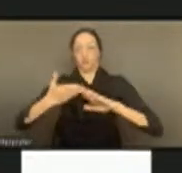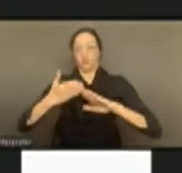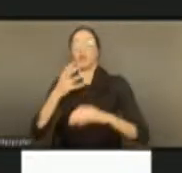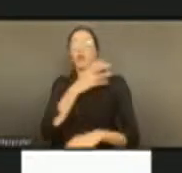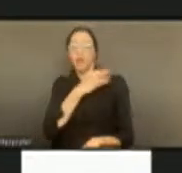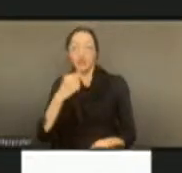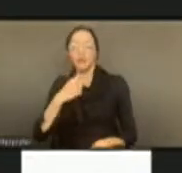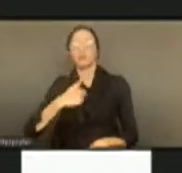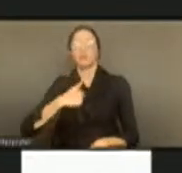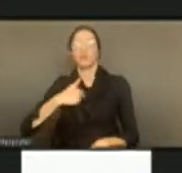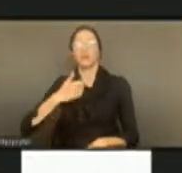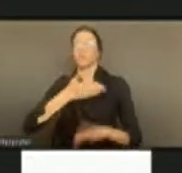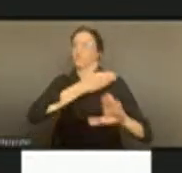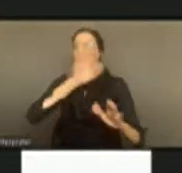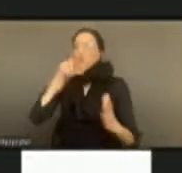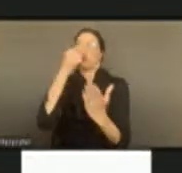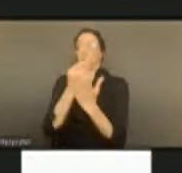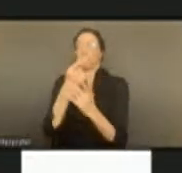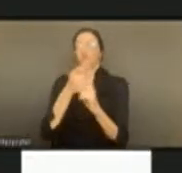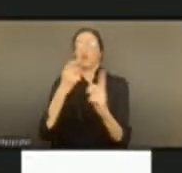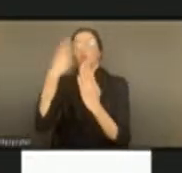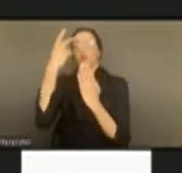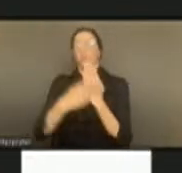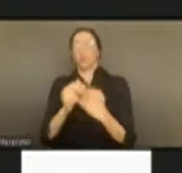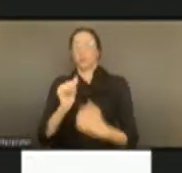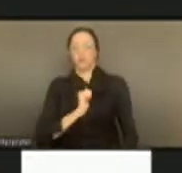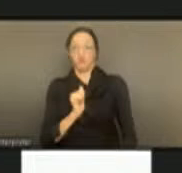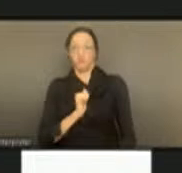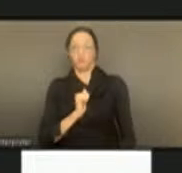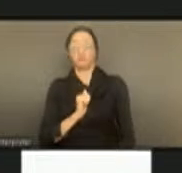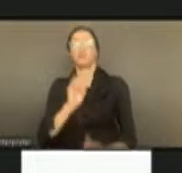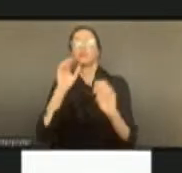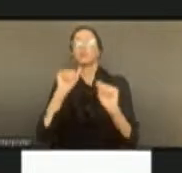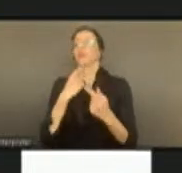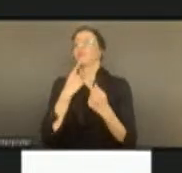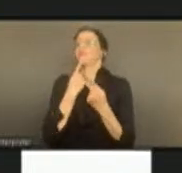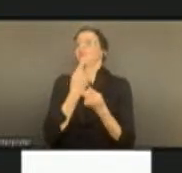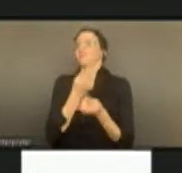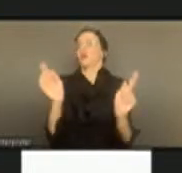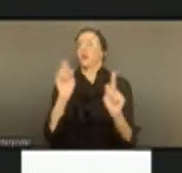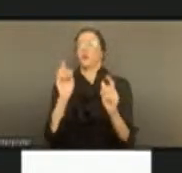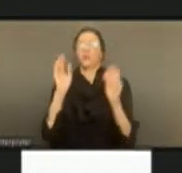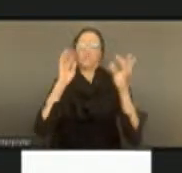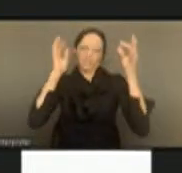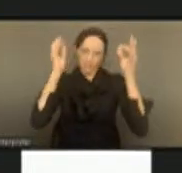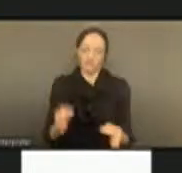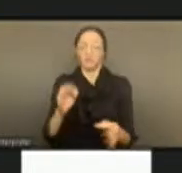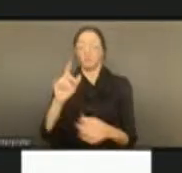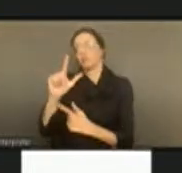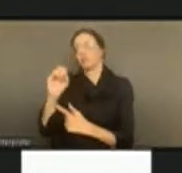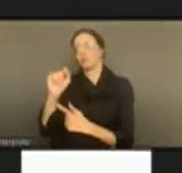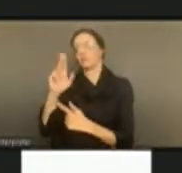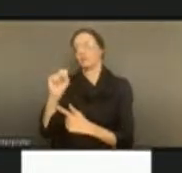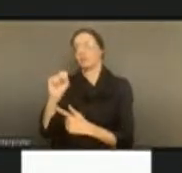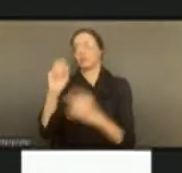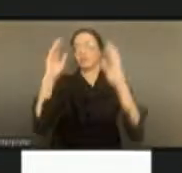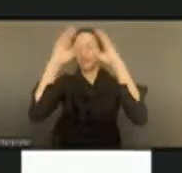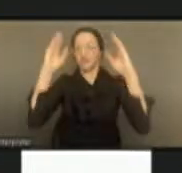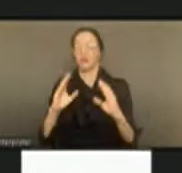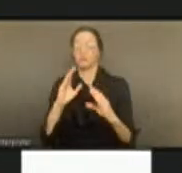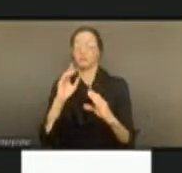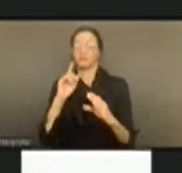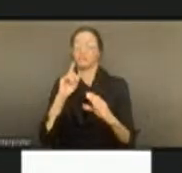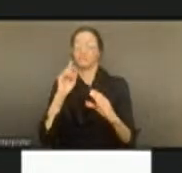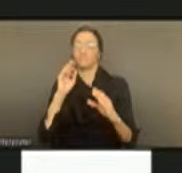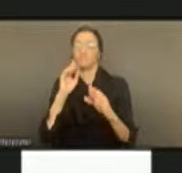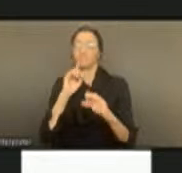I can say with certainty that Lotus House is more than deserving of these funds. The children and mothers whose lives depend even benefit